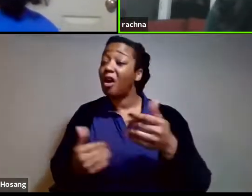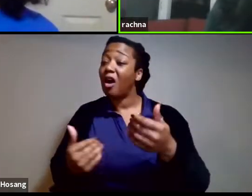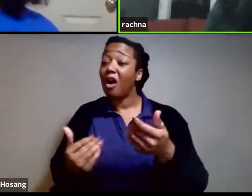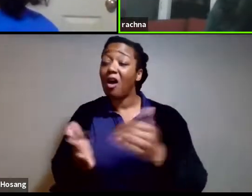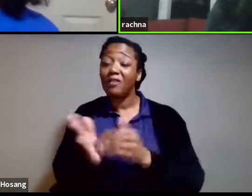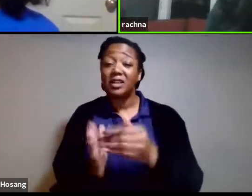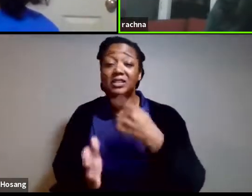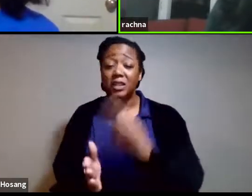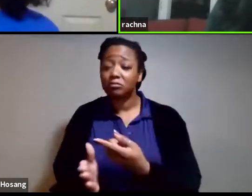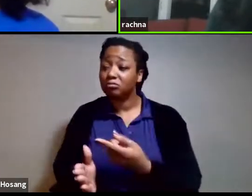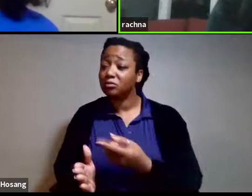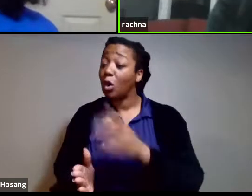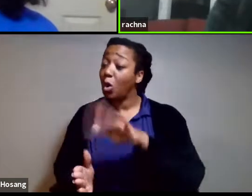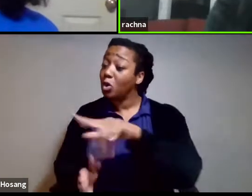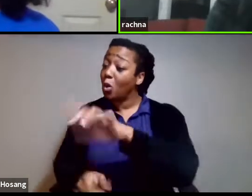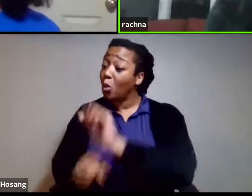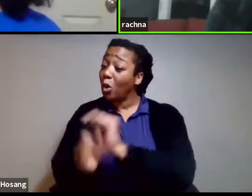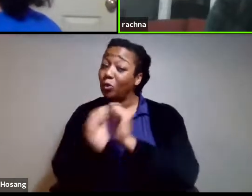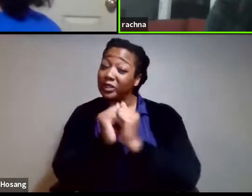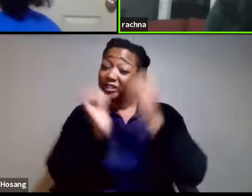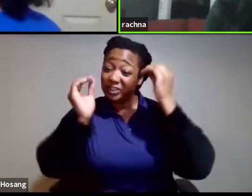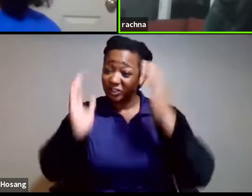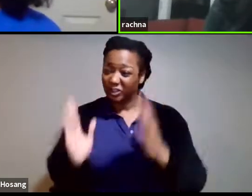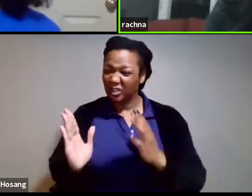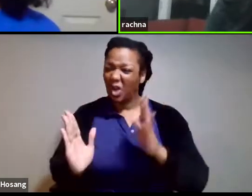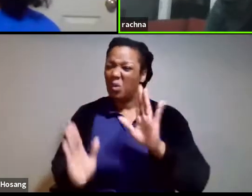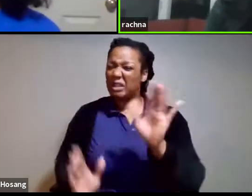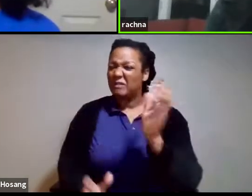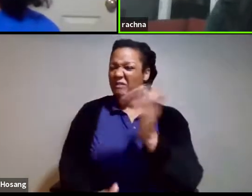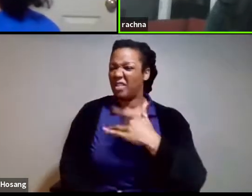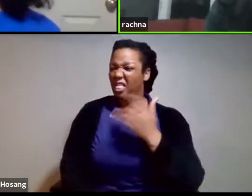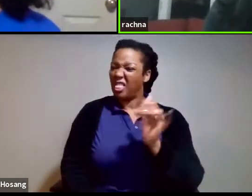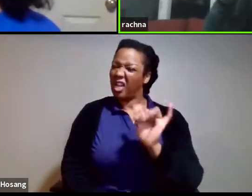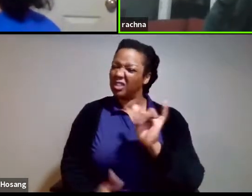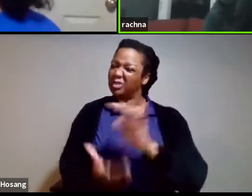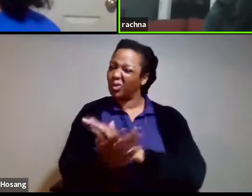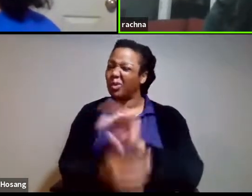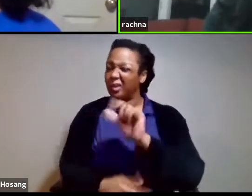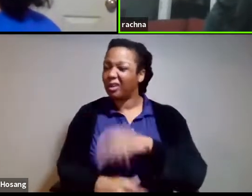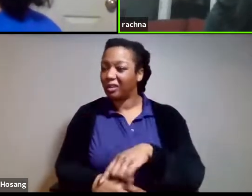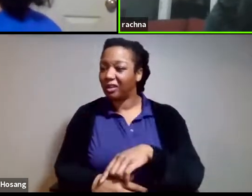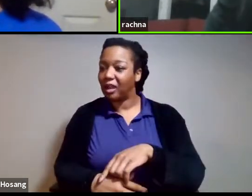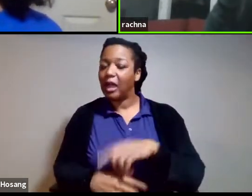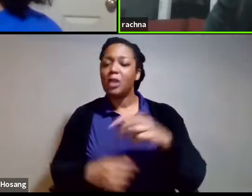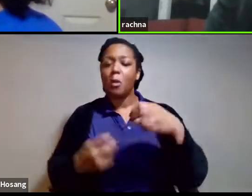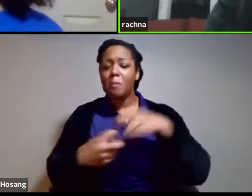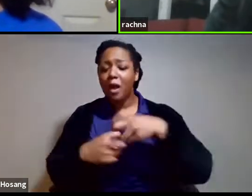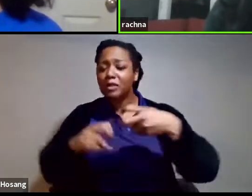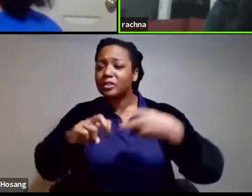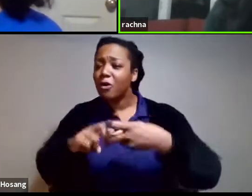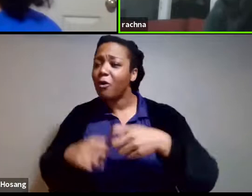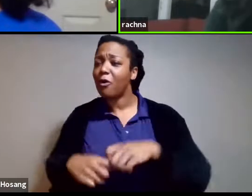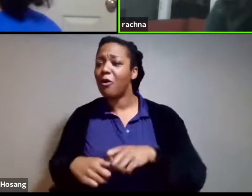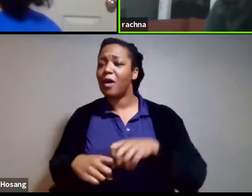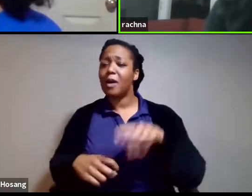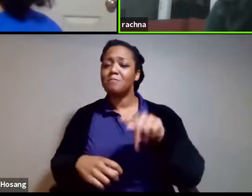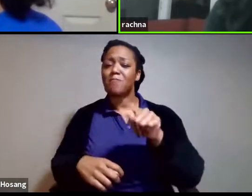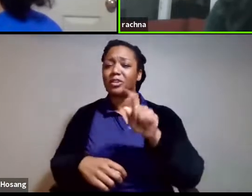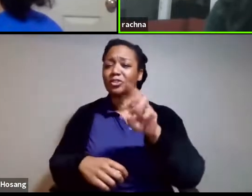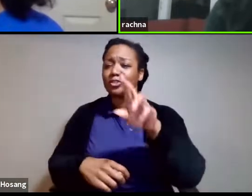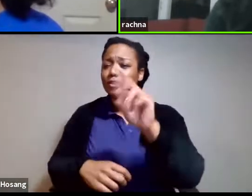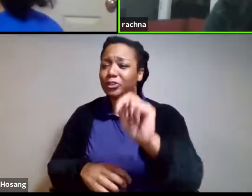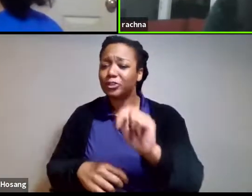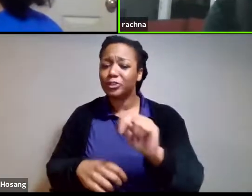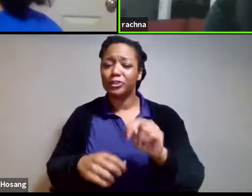working with a teacher. It's going to remind them of school, that they're going to be doing puzzles, patterns, patterns, some memory